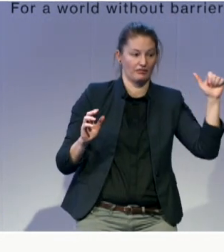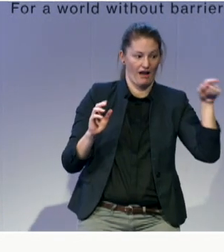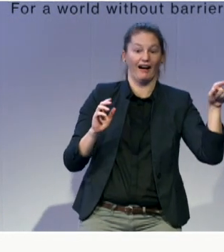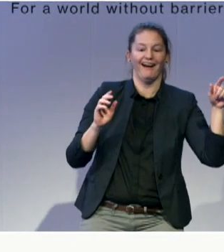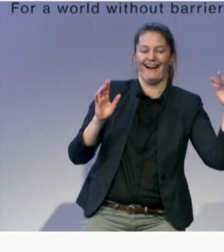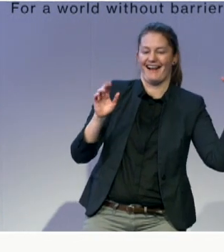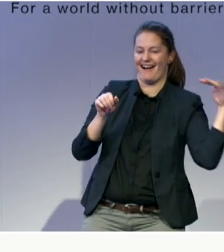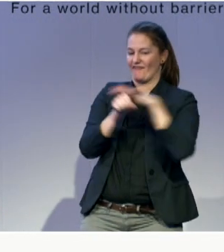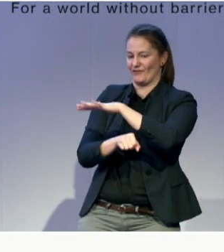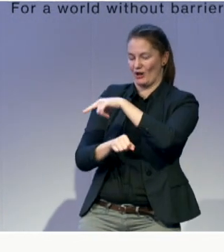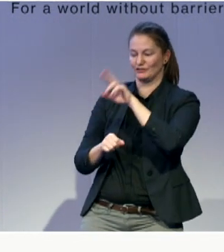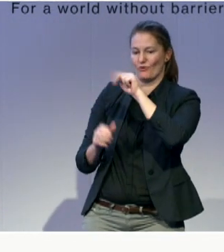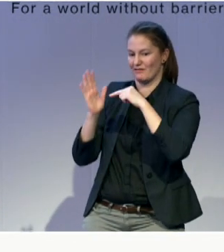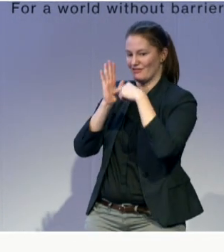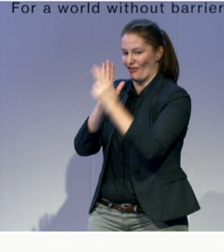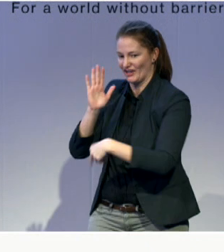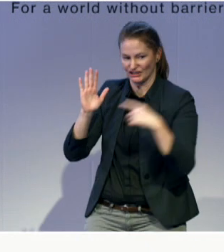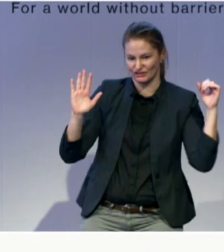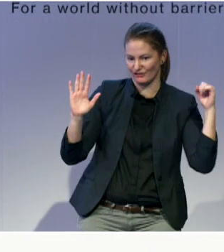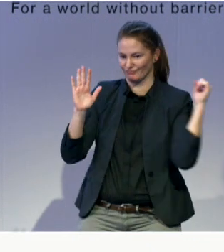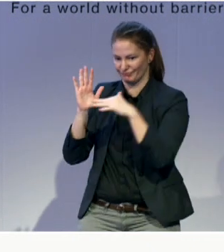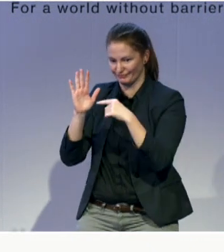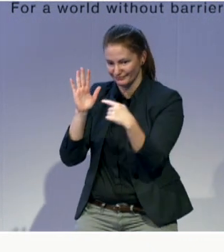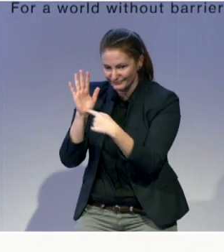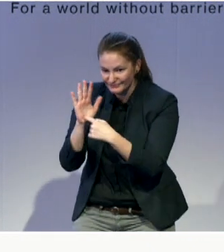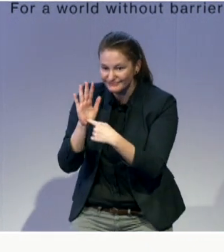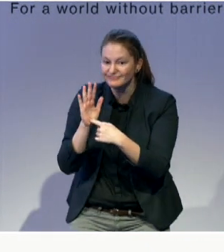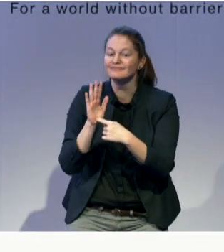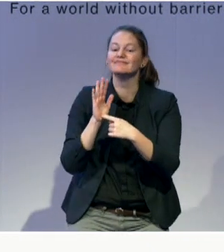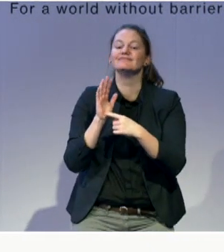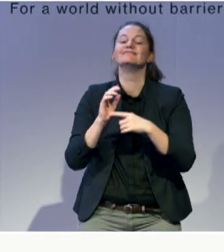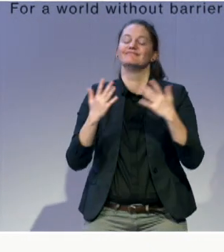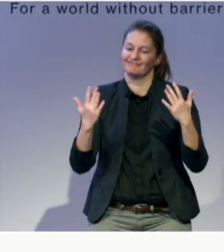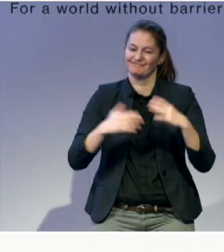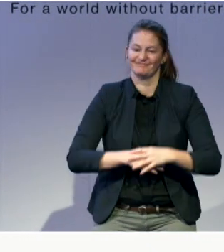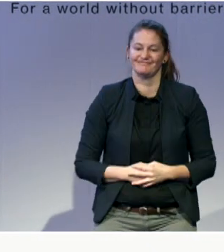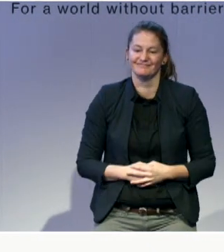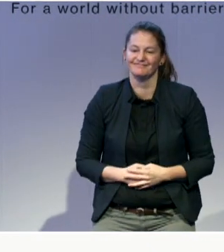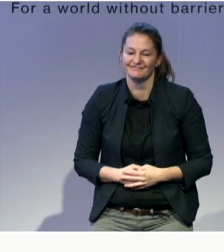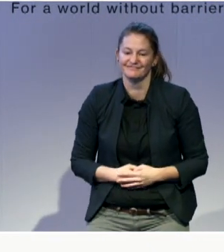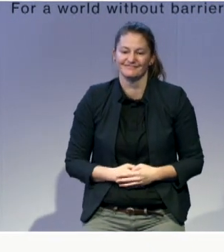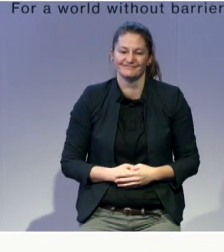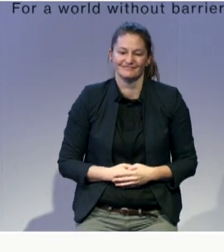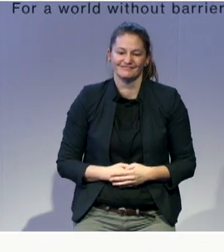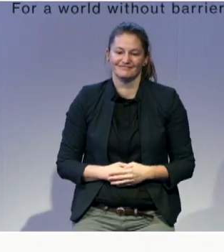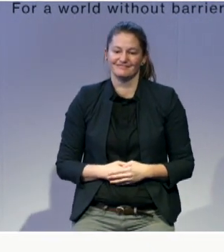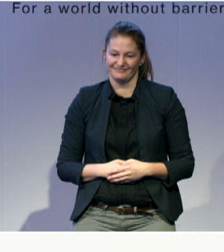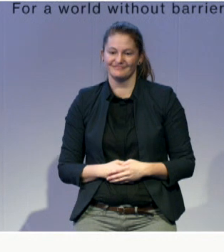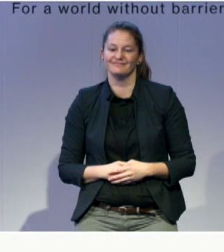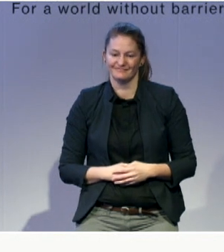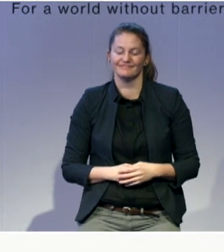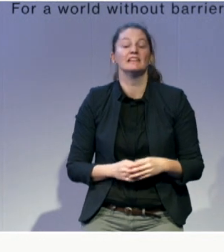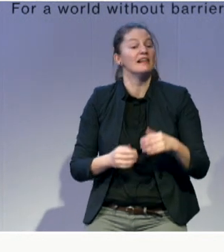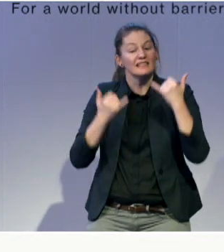Not as any excuse for less than rapid change in inclusion and a barrier-free